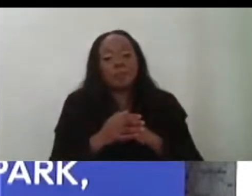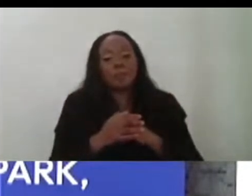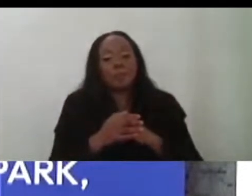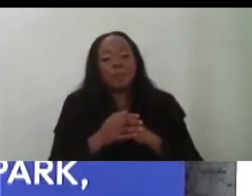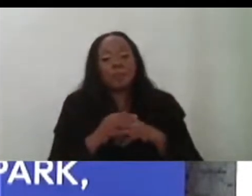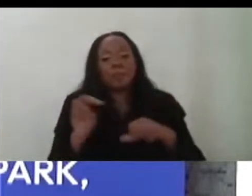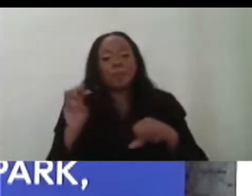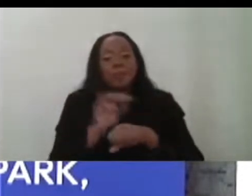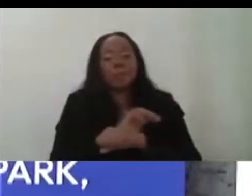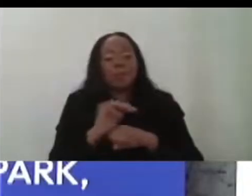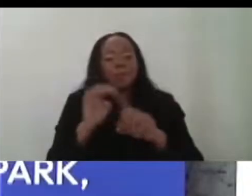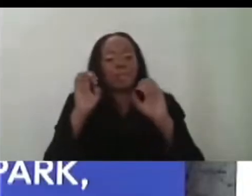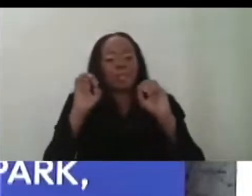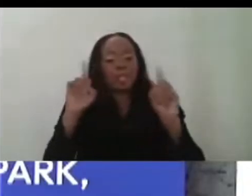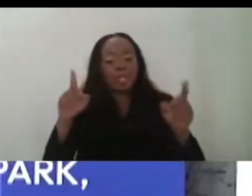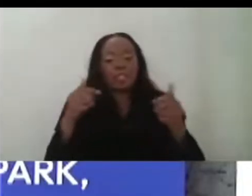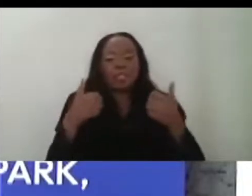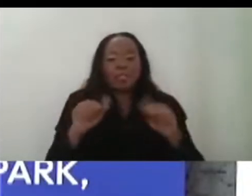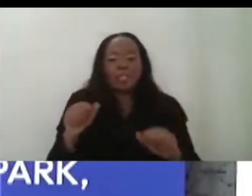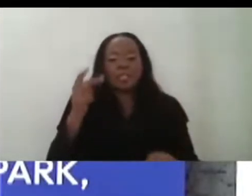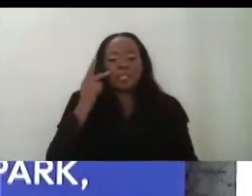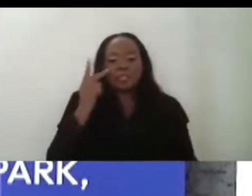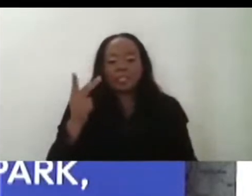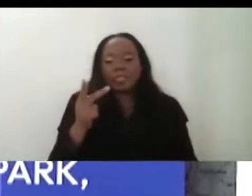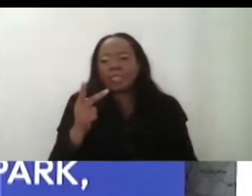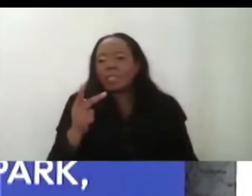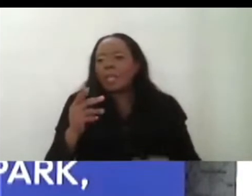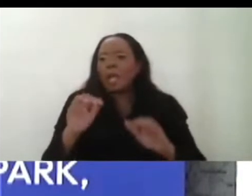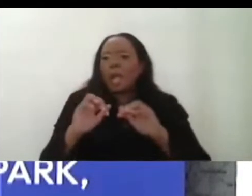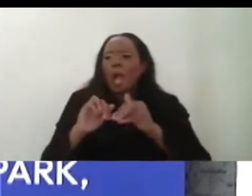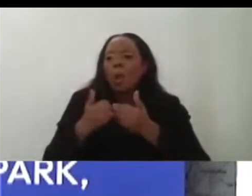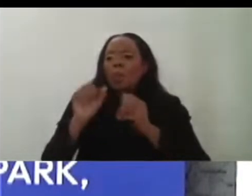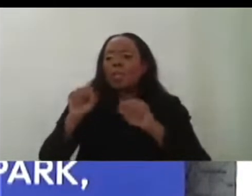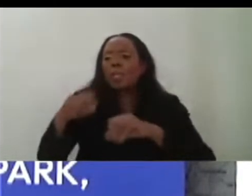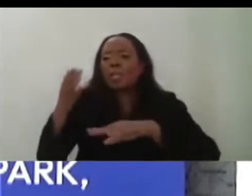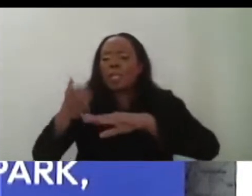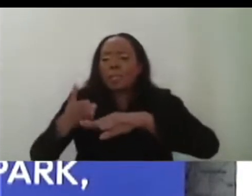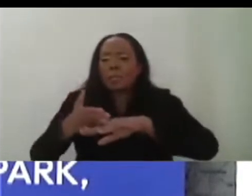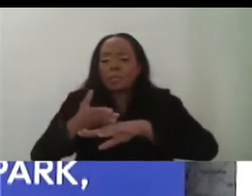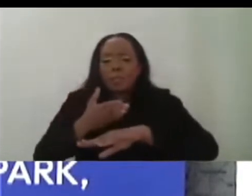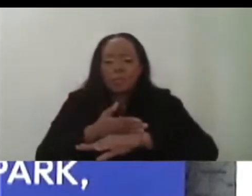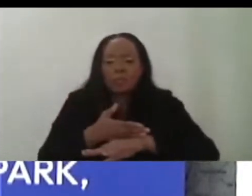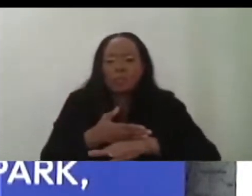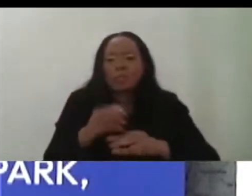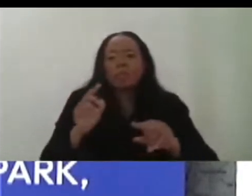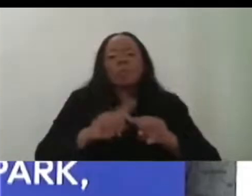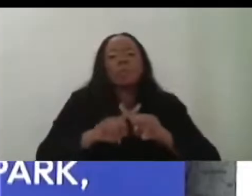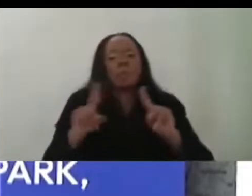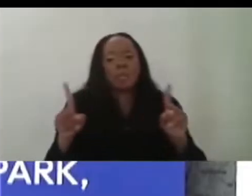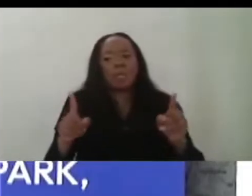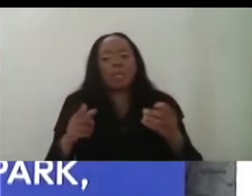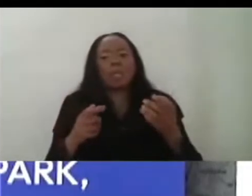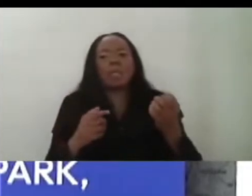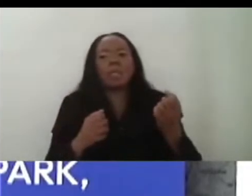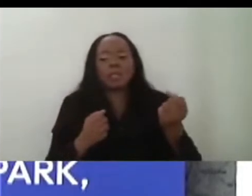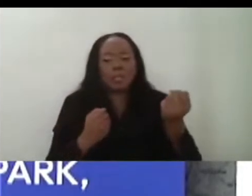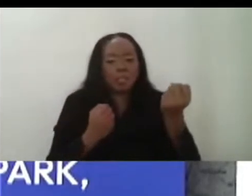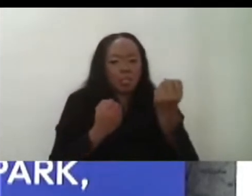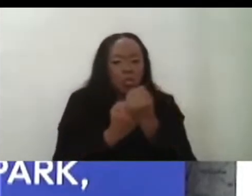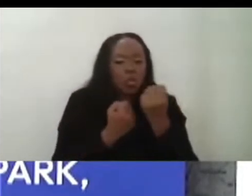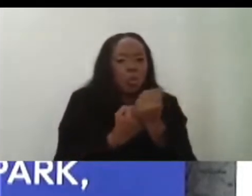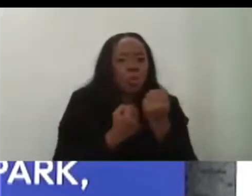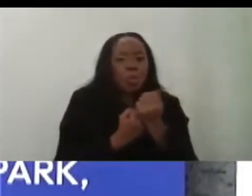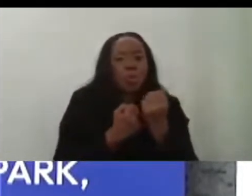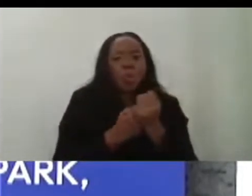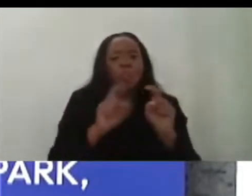can improve, and this is in addition to, in support of the